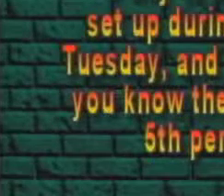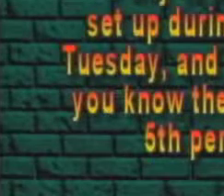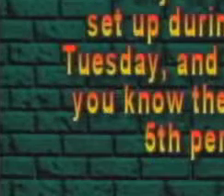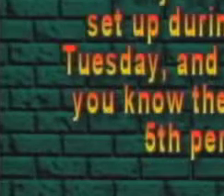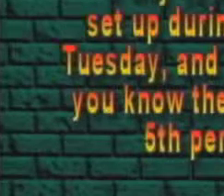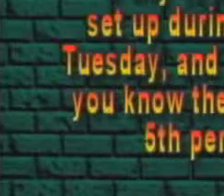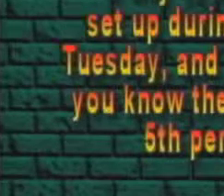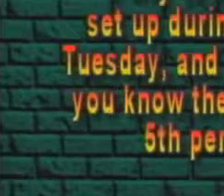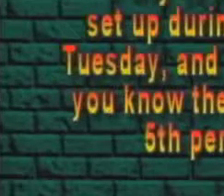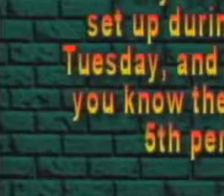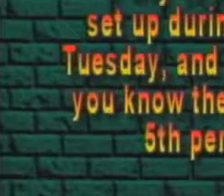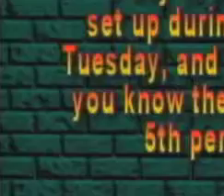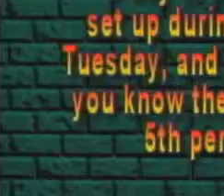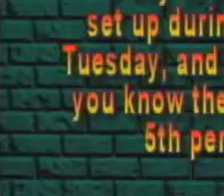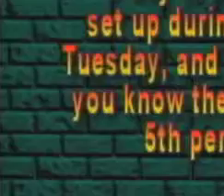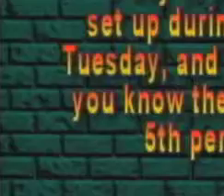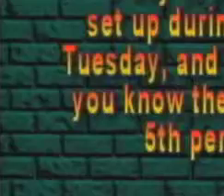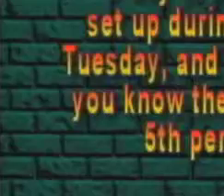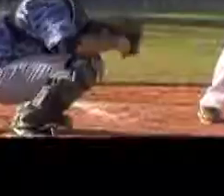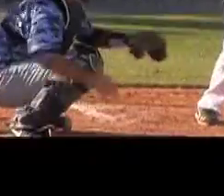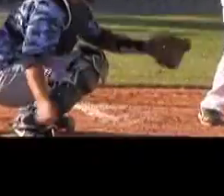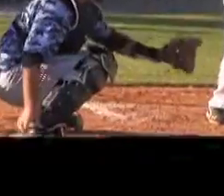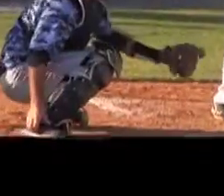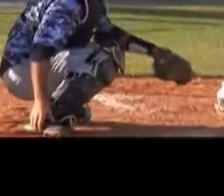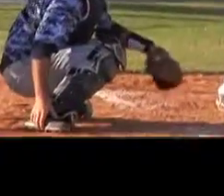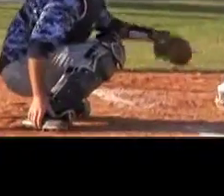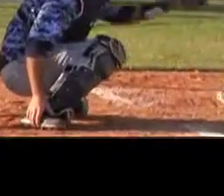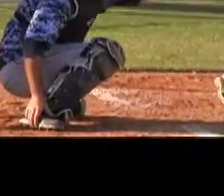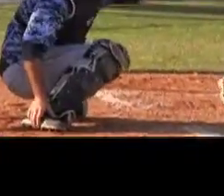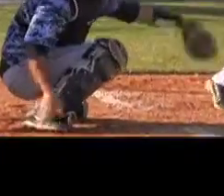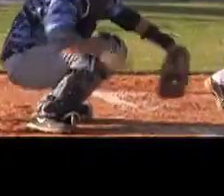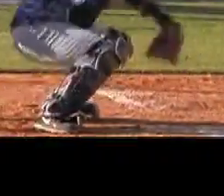and fifth period class teacher name.